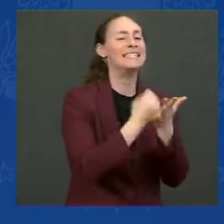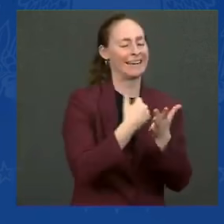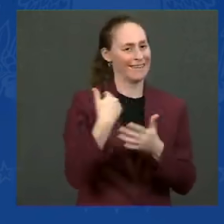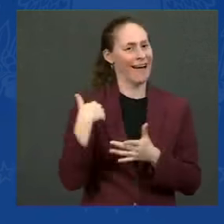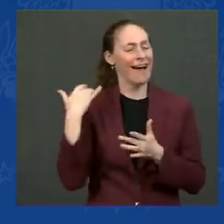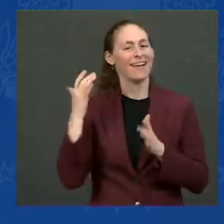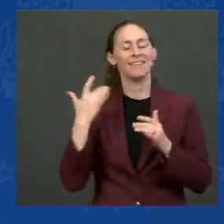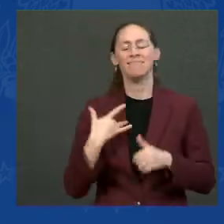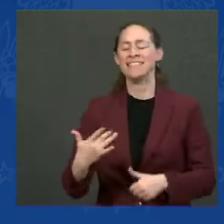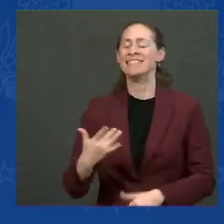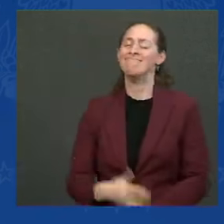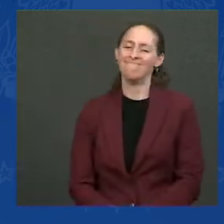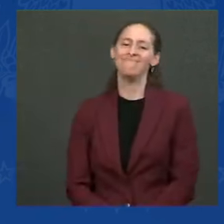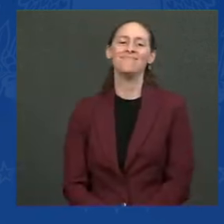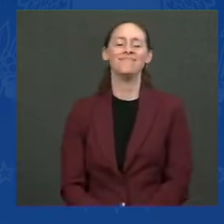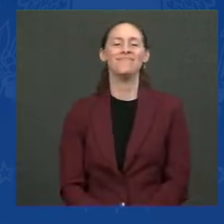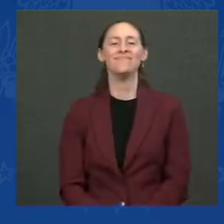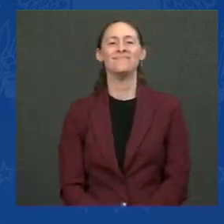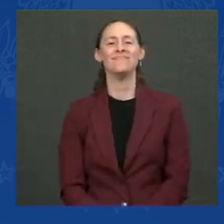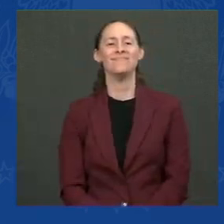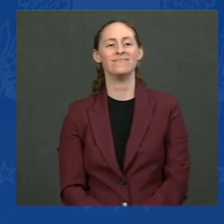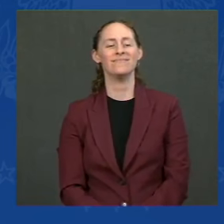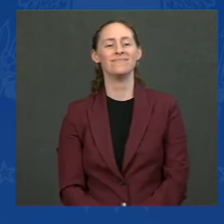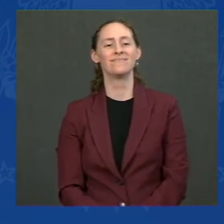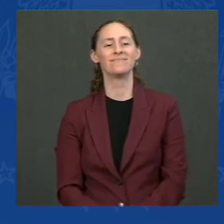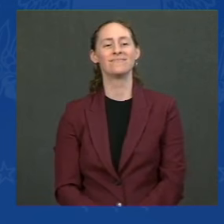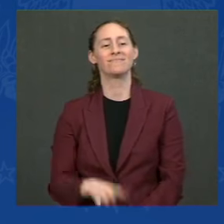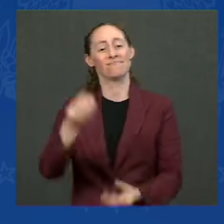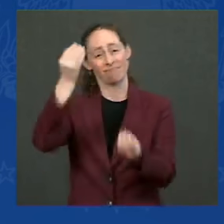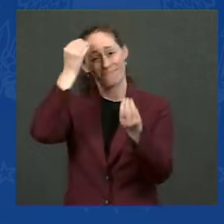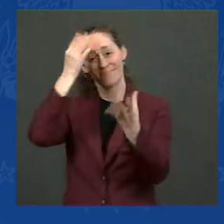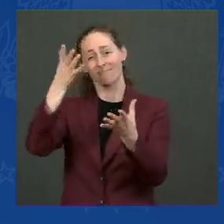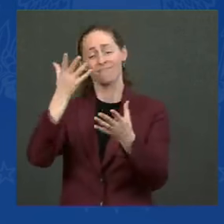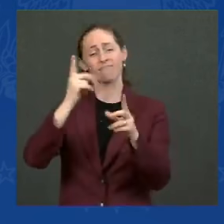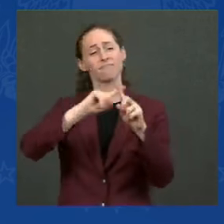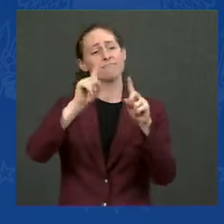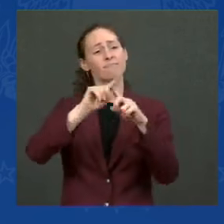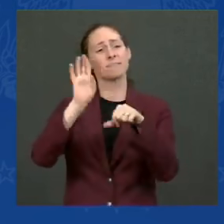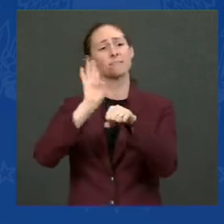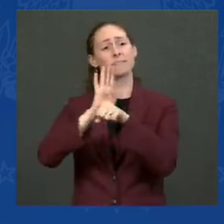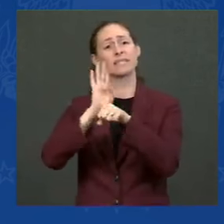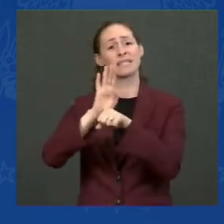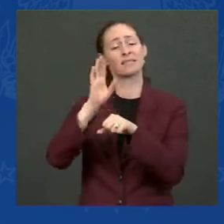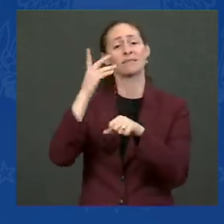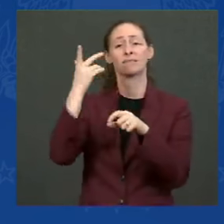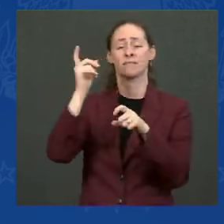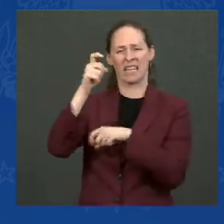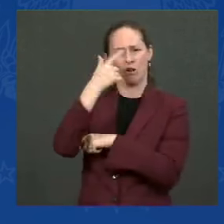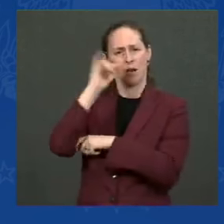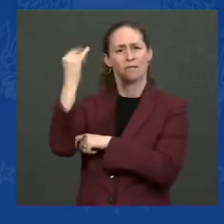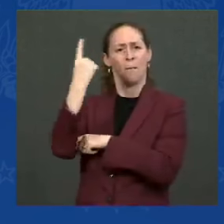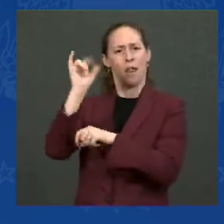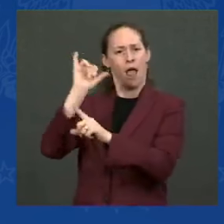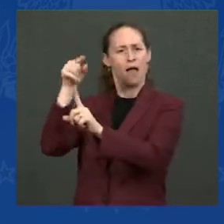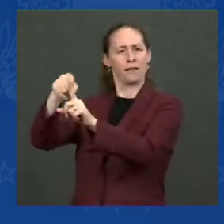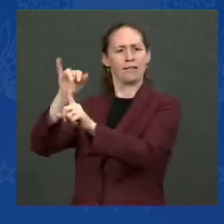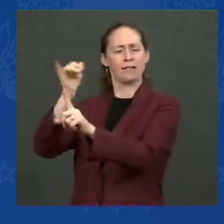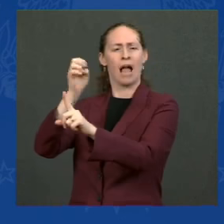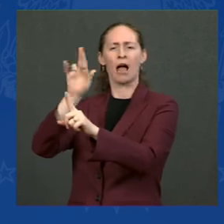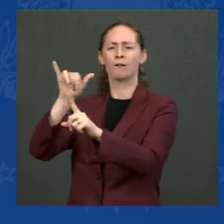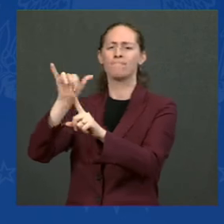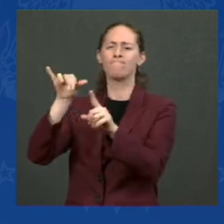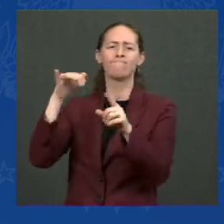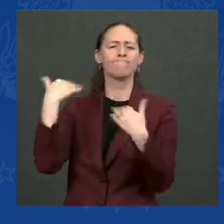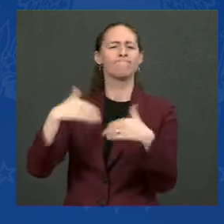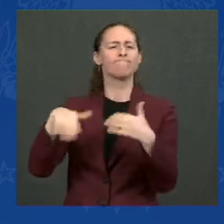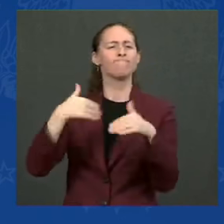look, Jerry, every company needs people like you, every single one, someone who knows